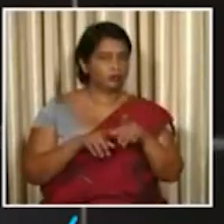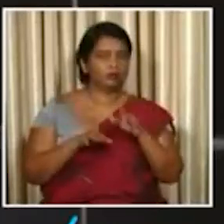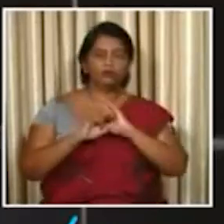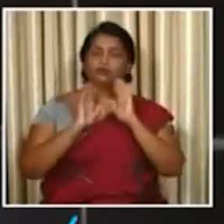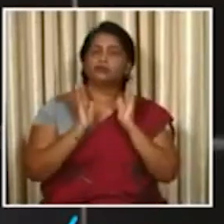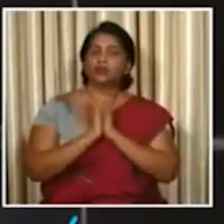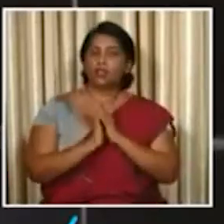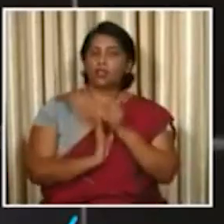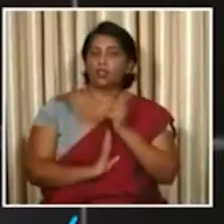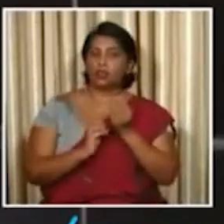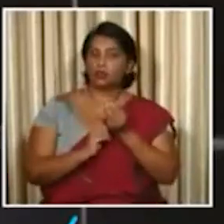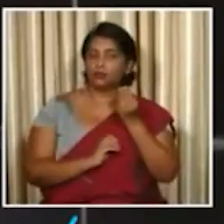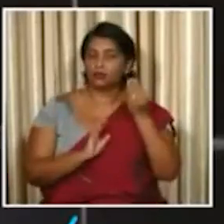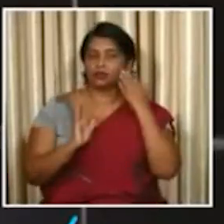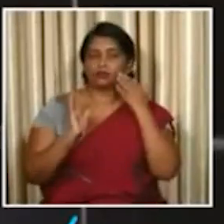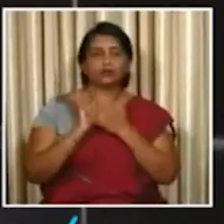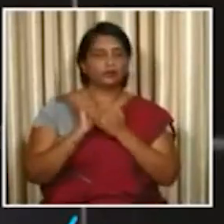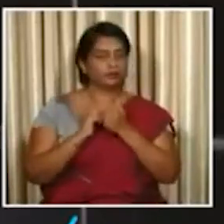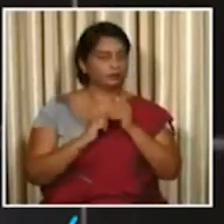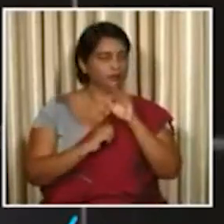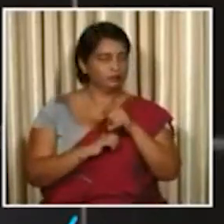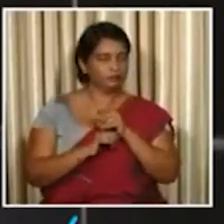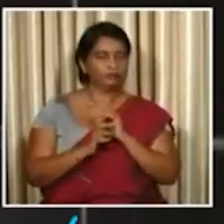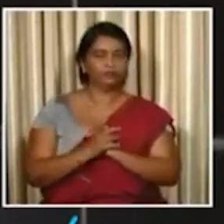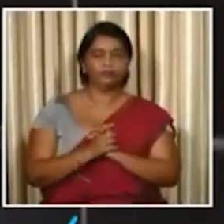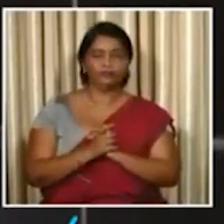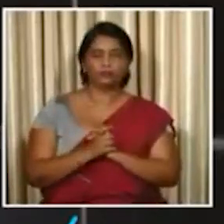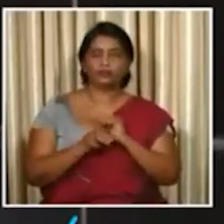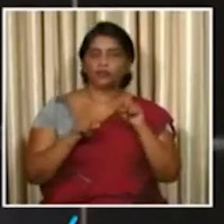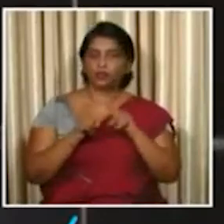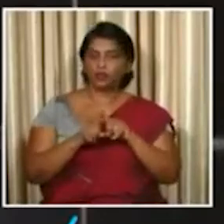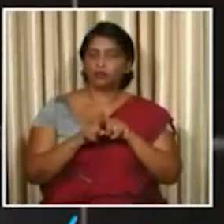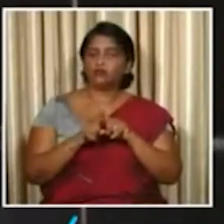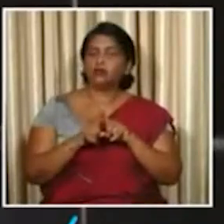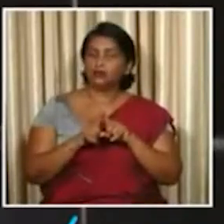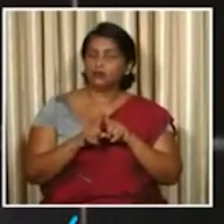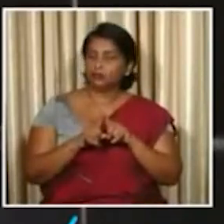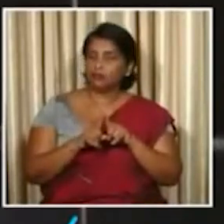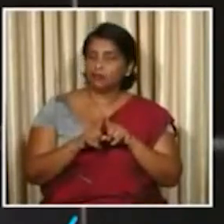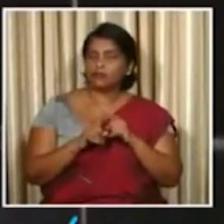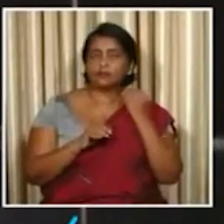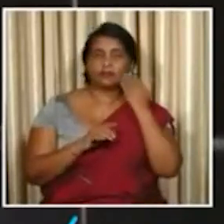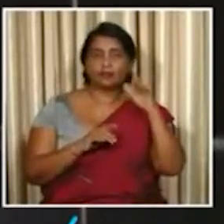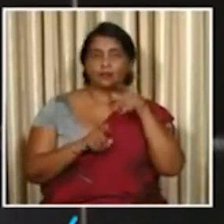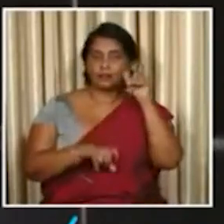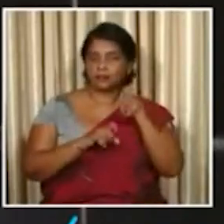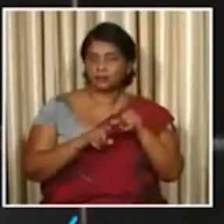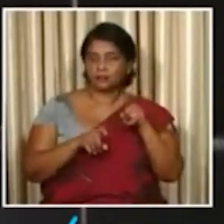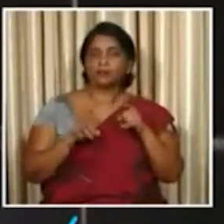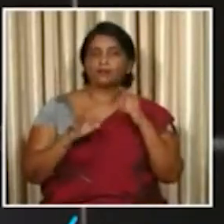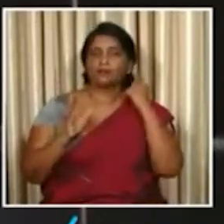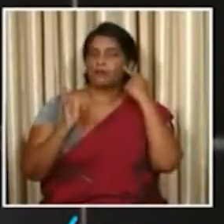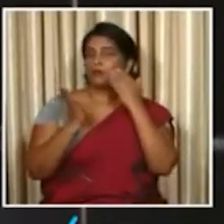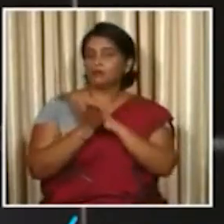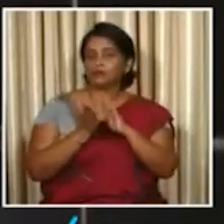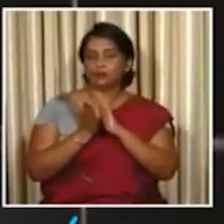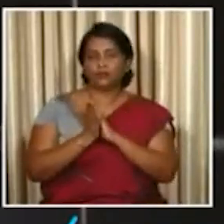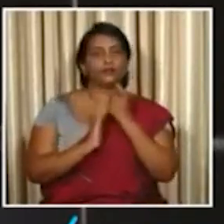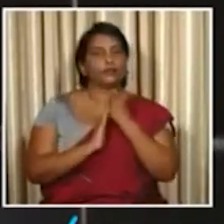UN facilities breach legal protections for civilian infrastructure. When we stood